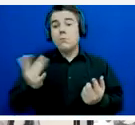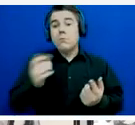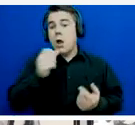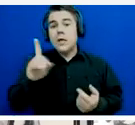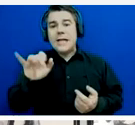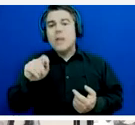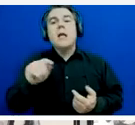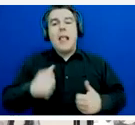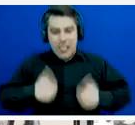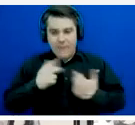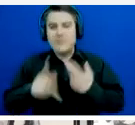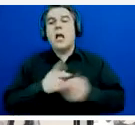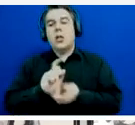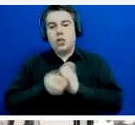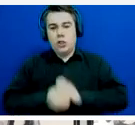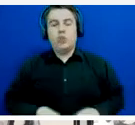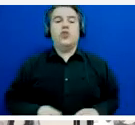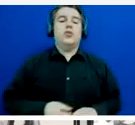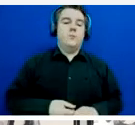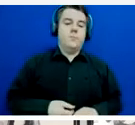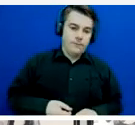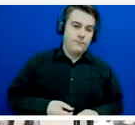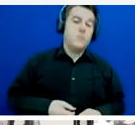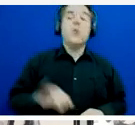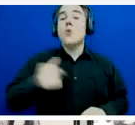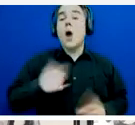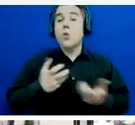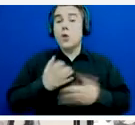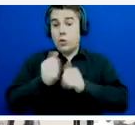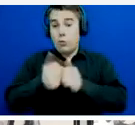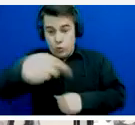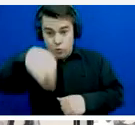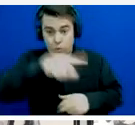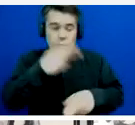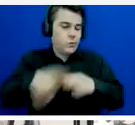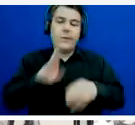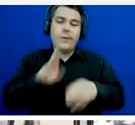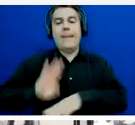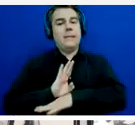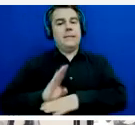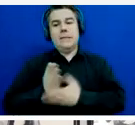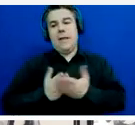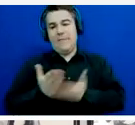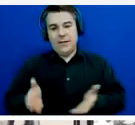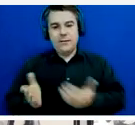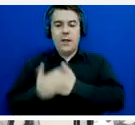change. So I also wanted to share with you real quick, just the business side of things, what it's done for